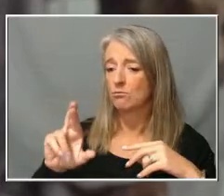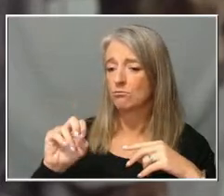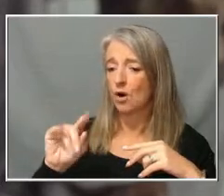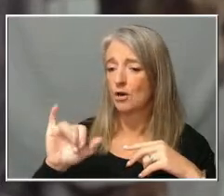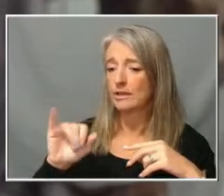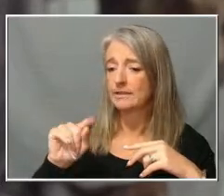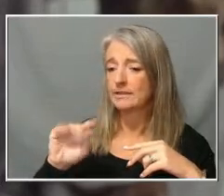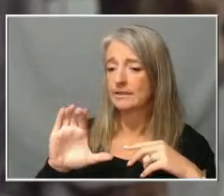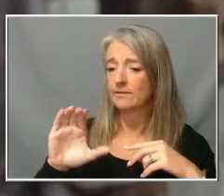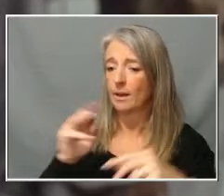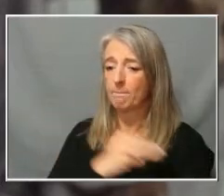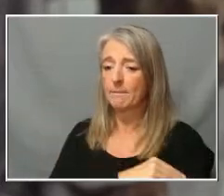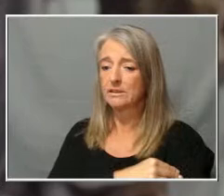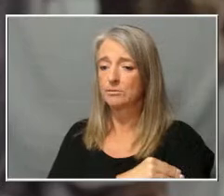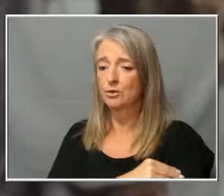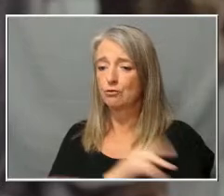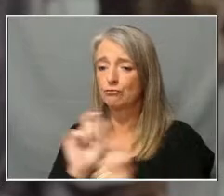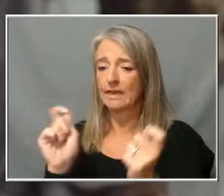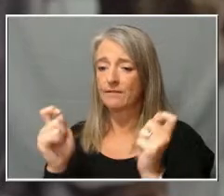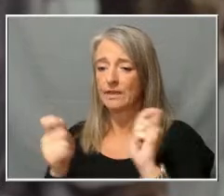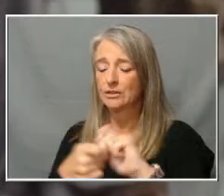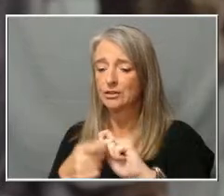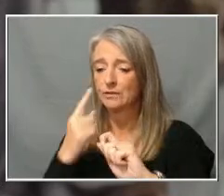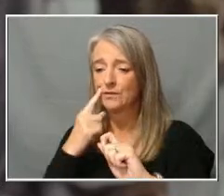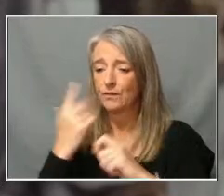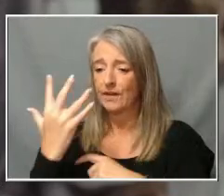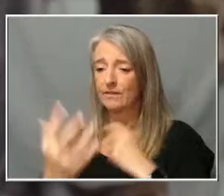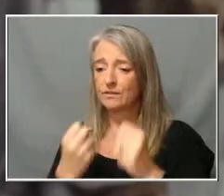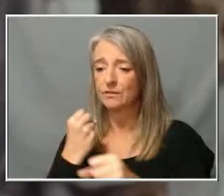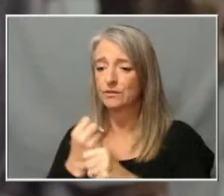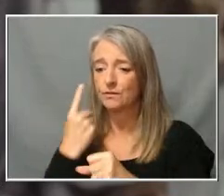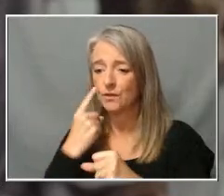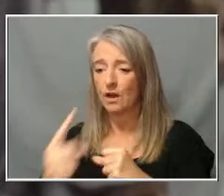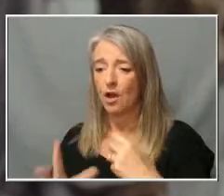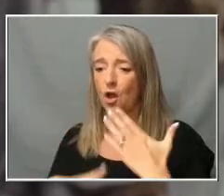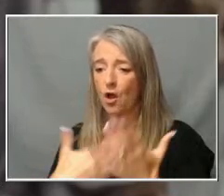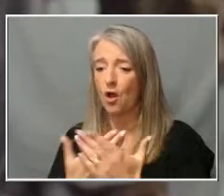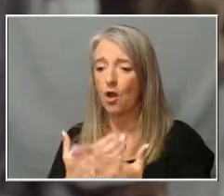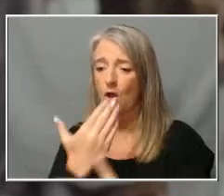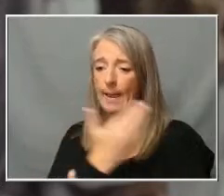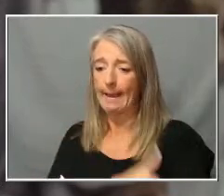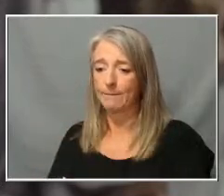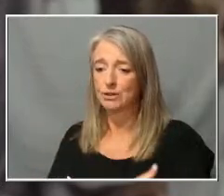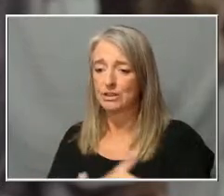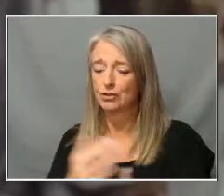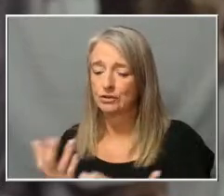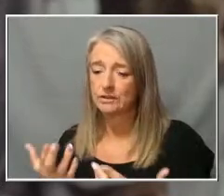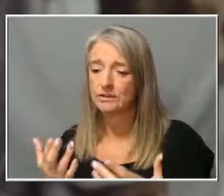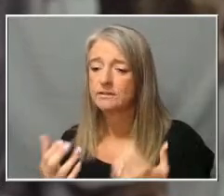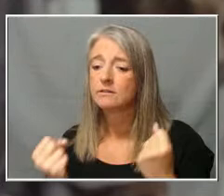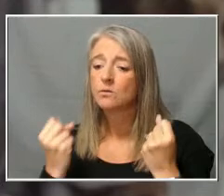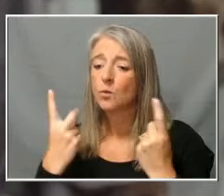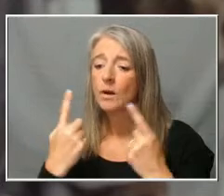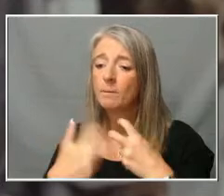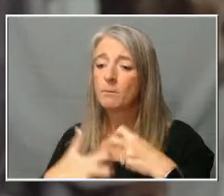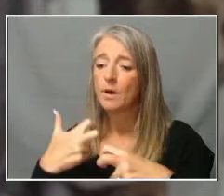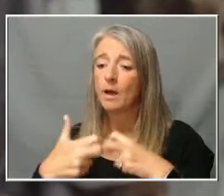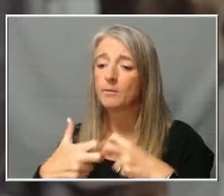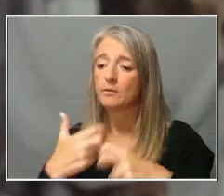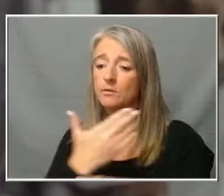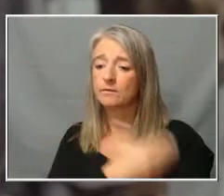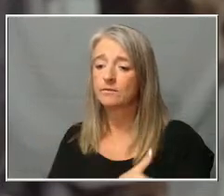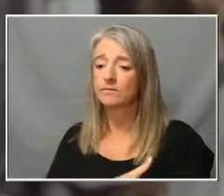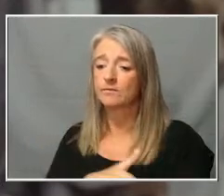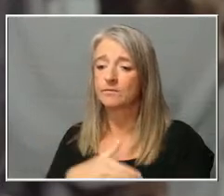past 5 years on all of our amputations. What that is one of the big problems with amputations is phantom limb